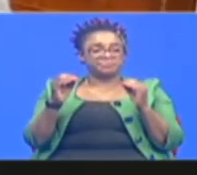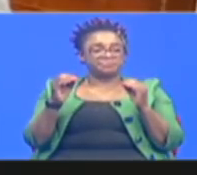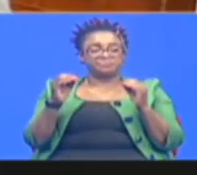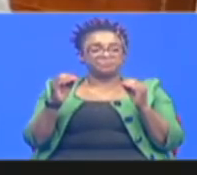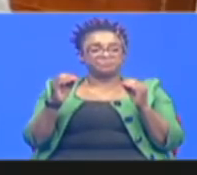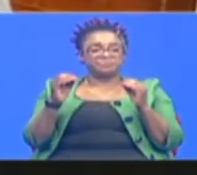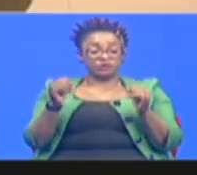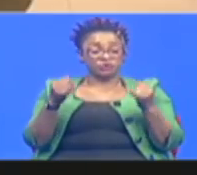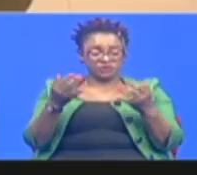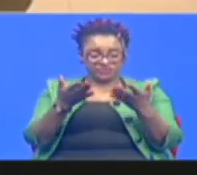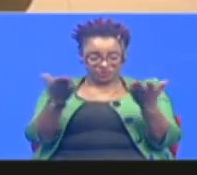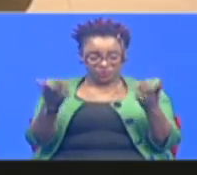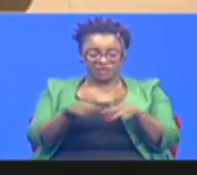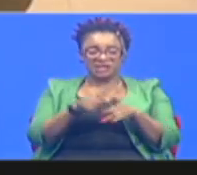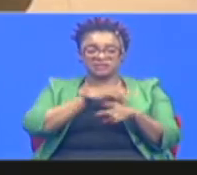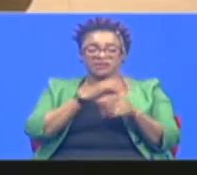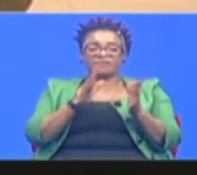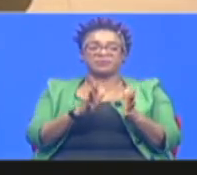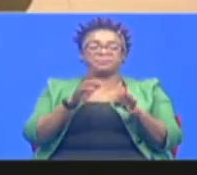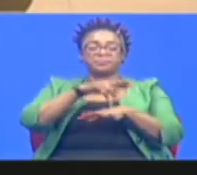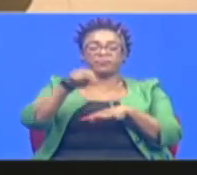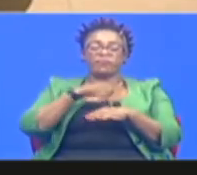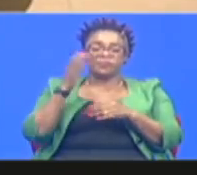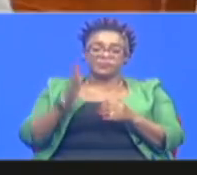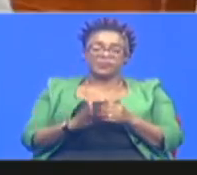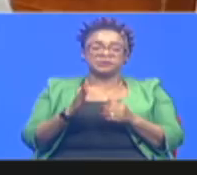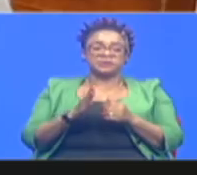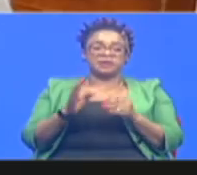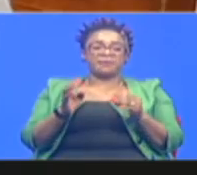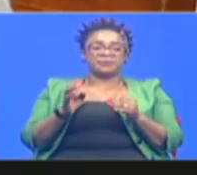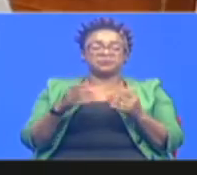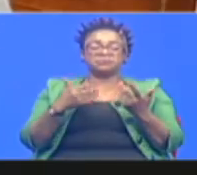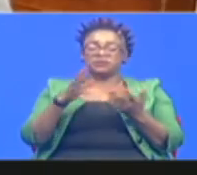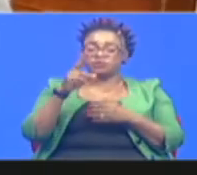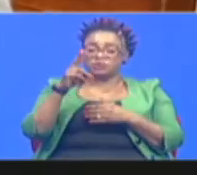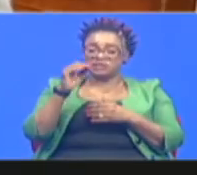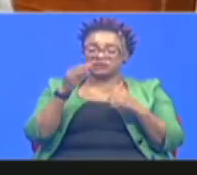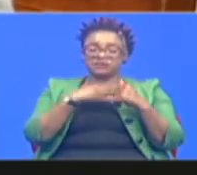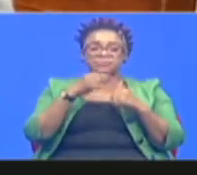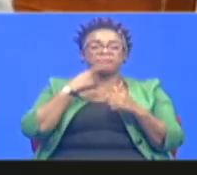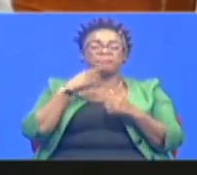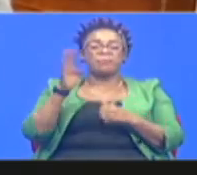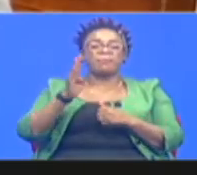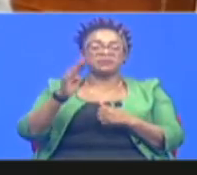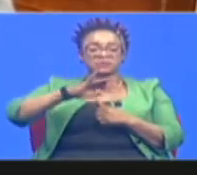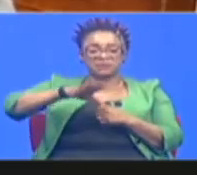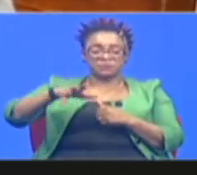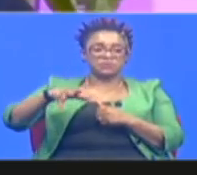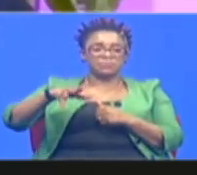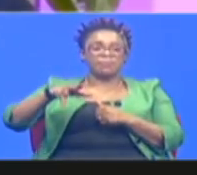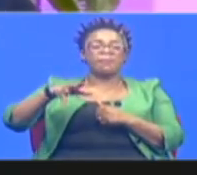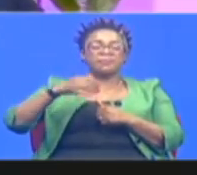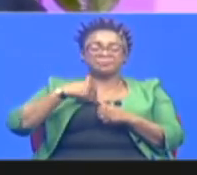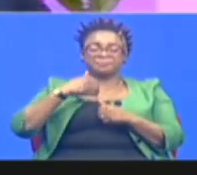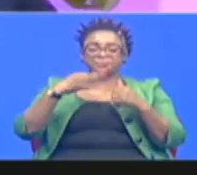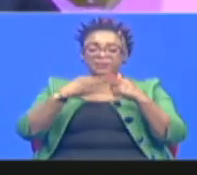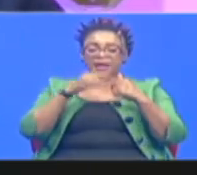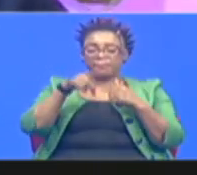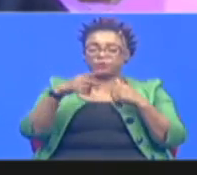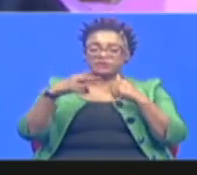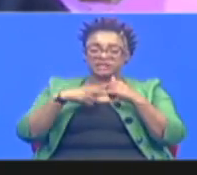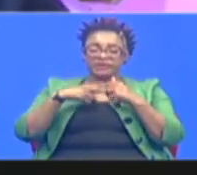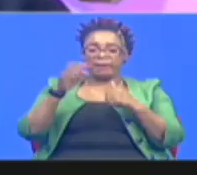you as the governor? The National Ethics and Corruption Survey 2018 said Bomet County stood at 8.7%